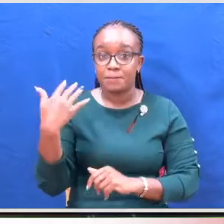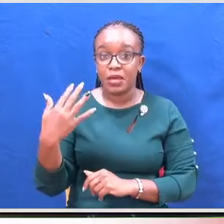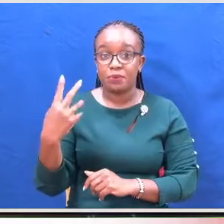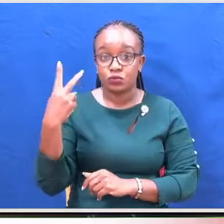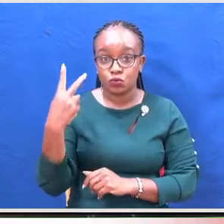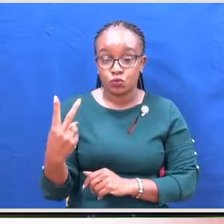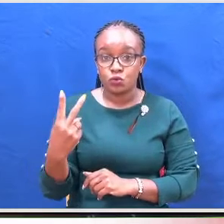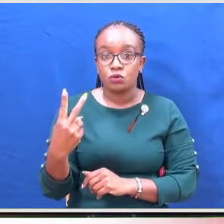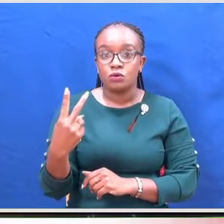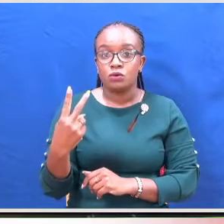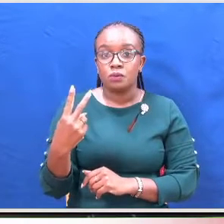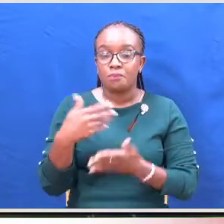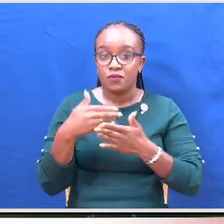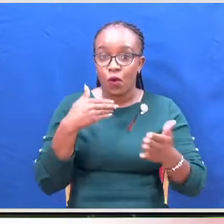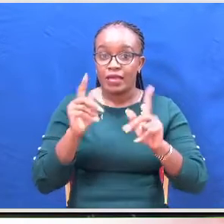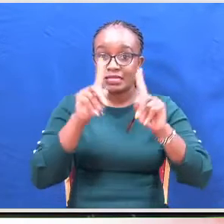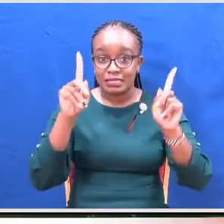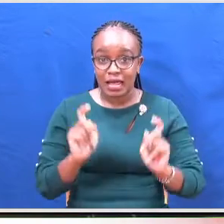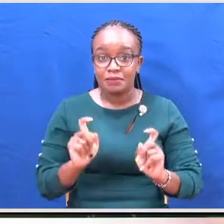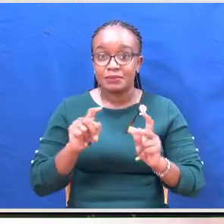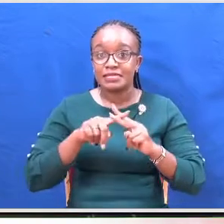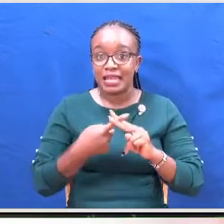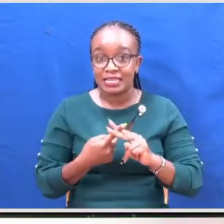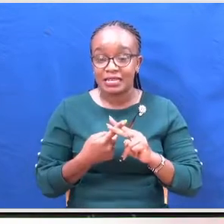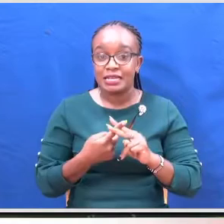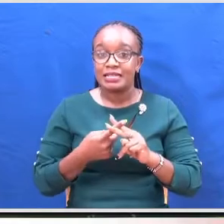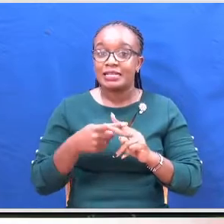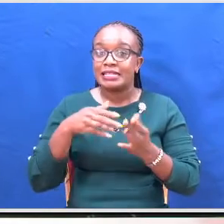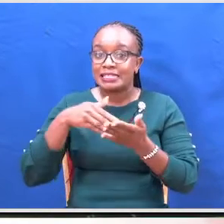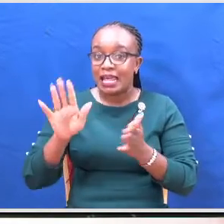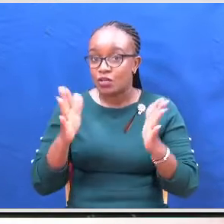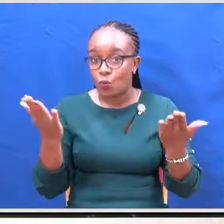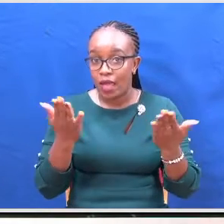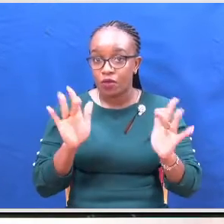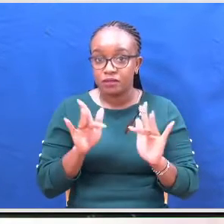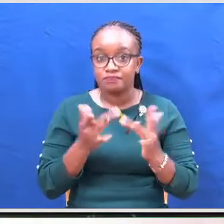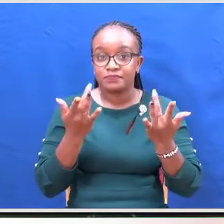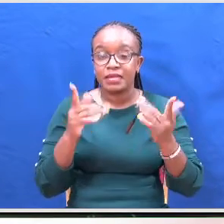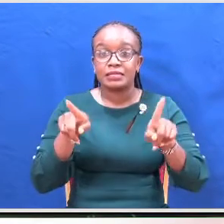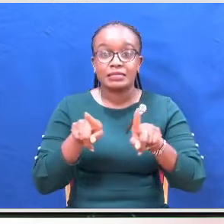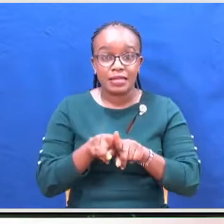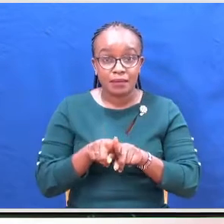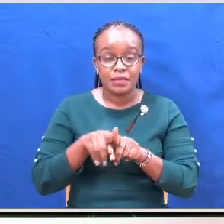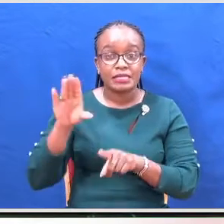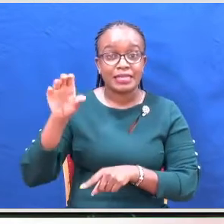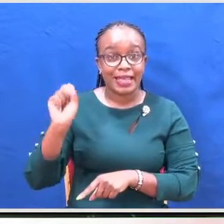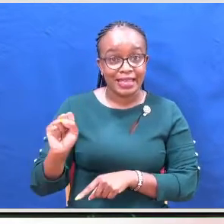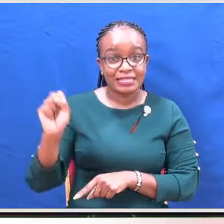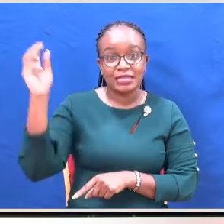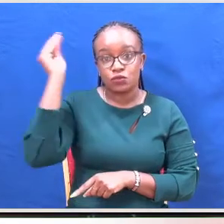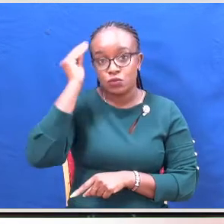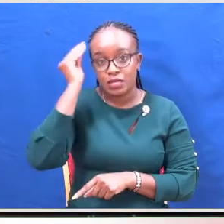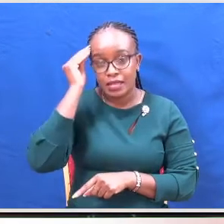Meanwhile, Education Cabinet Secretary Professor George Magoha has assured all KCPE candidates to expect their results